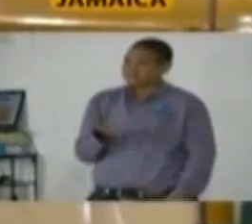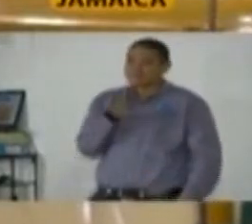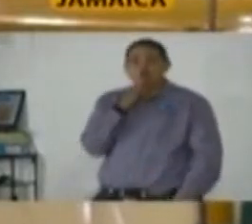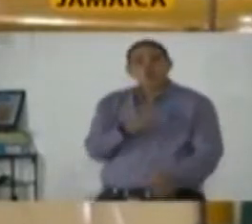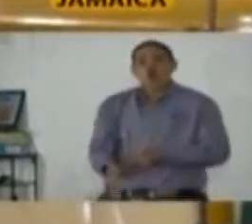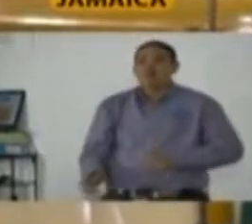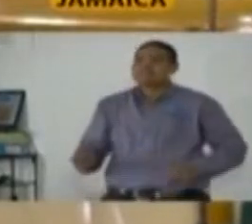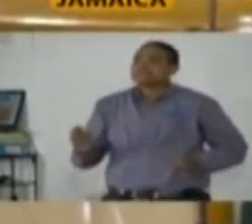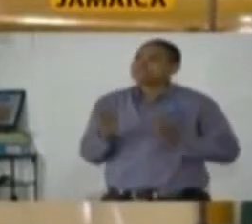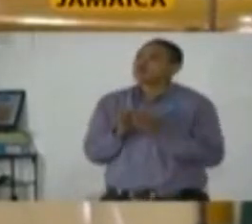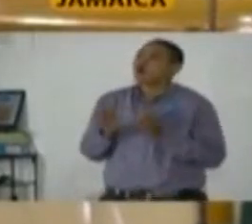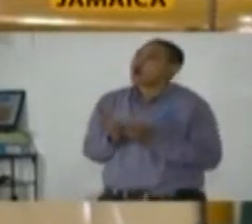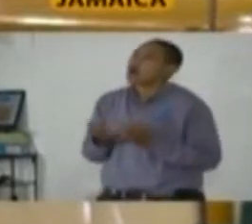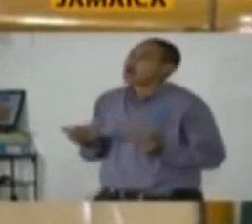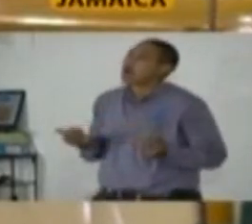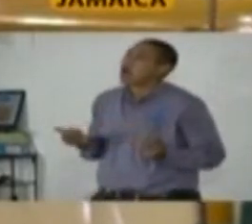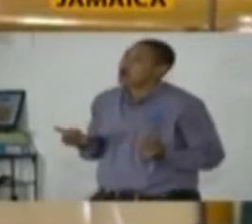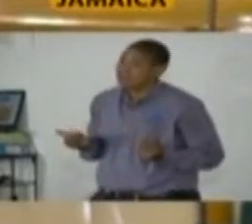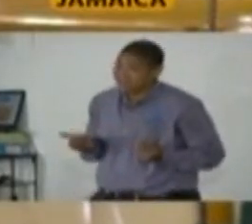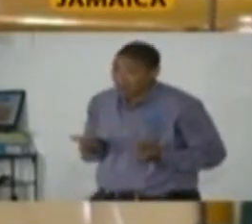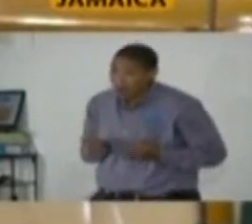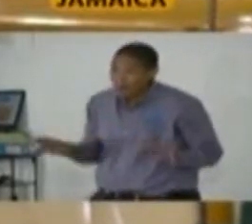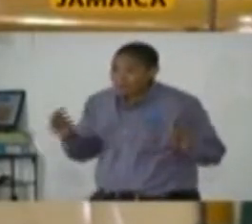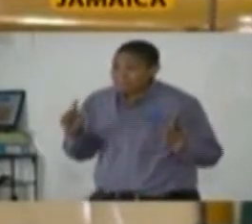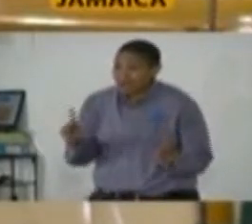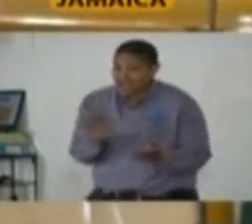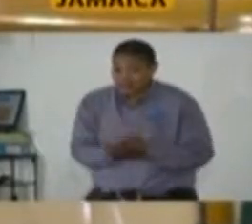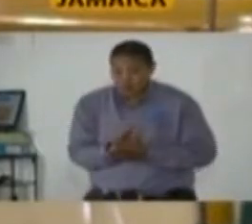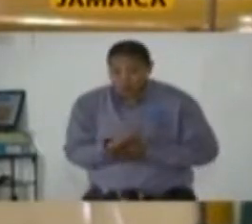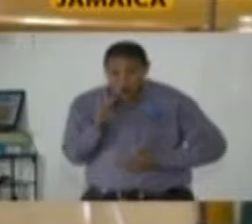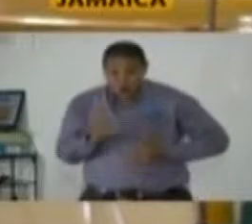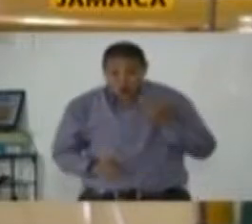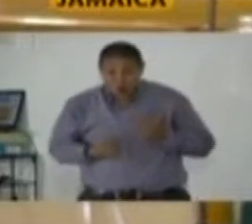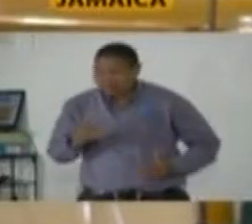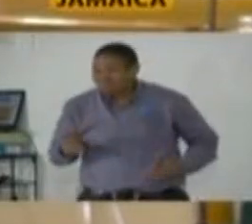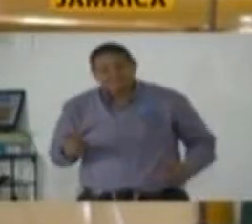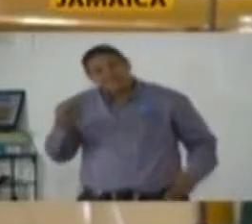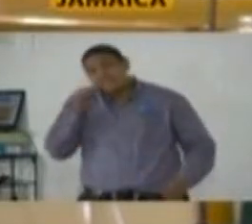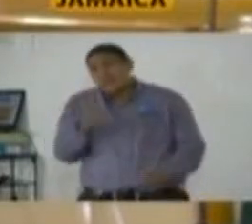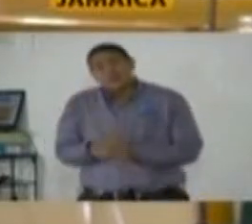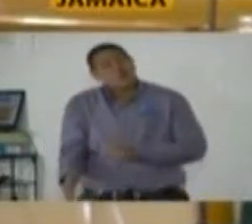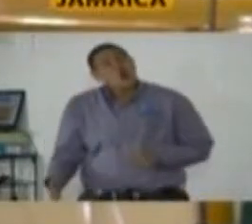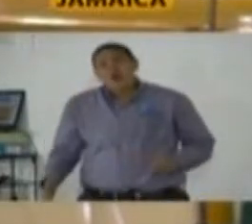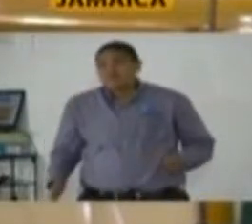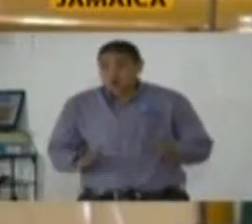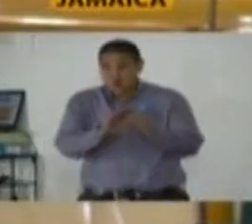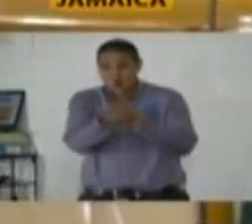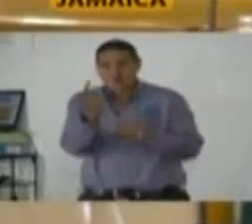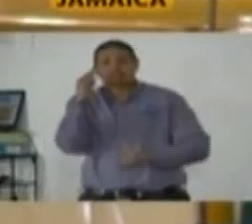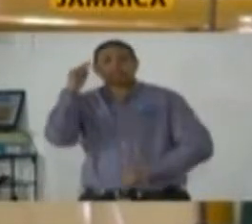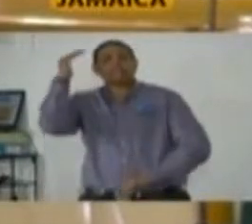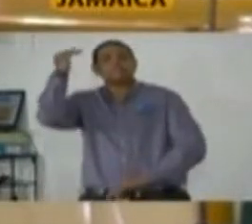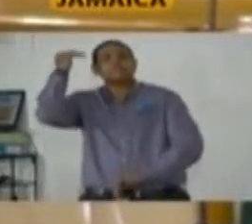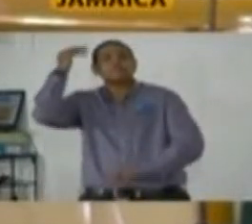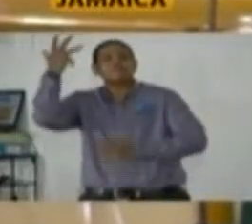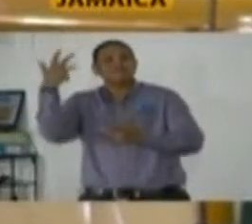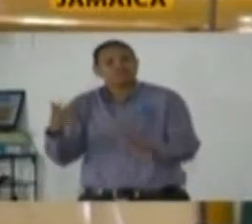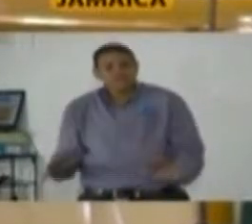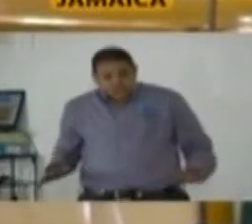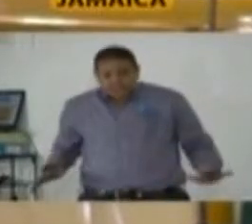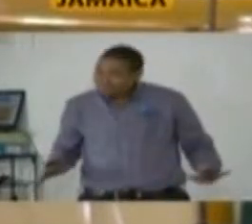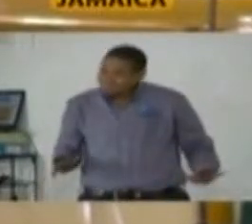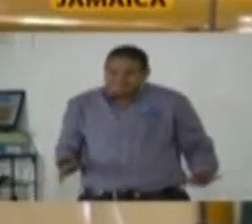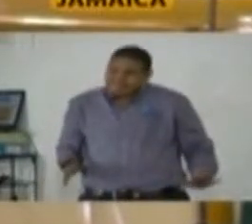schools simply to reopen their doors at what appears to be the end of COVID-19. Students will